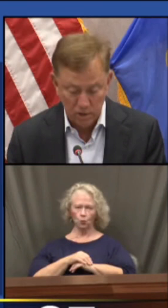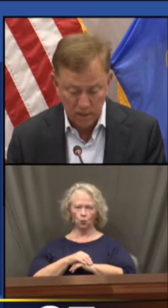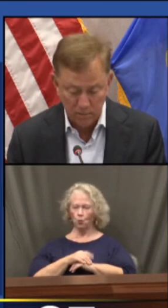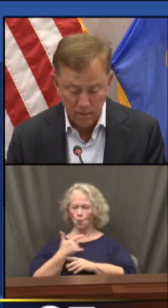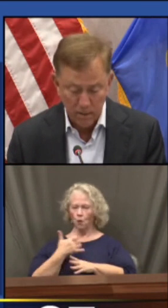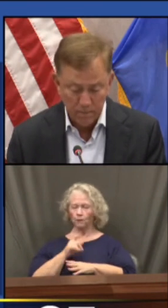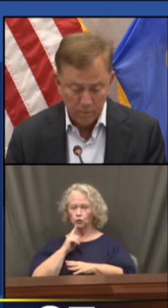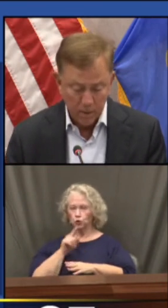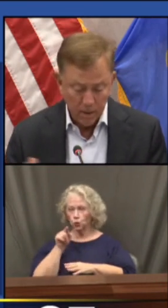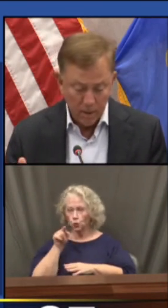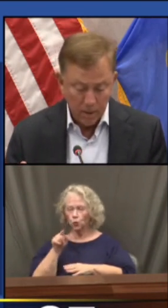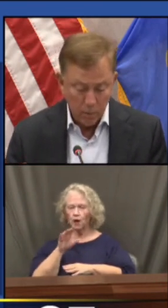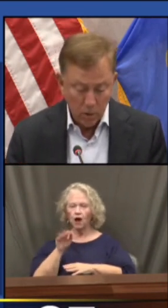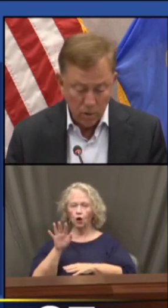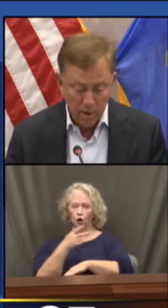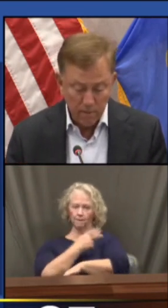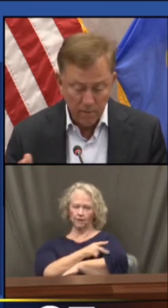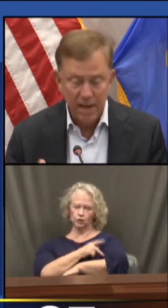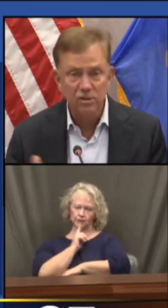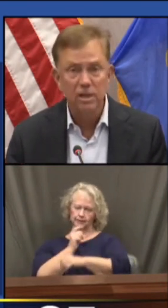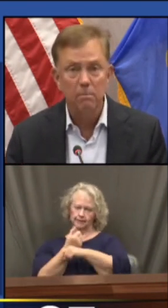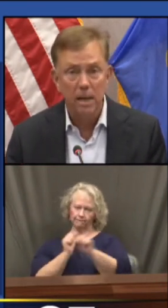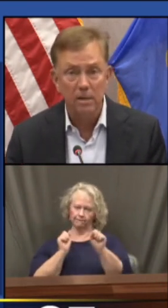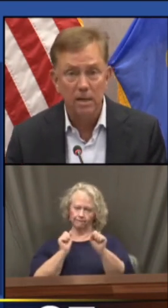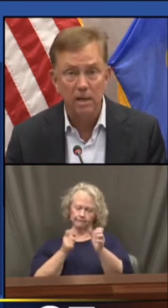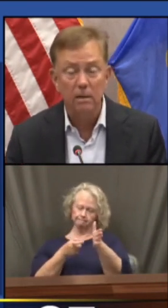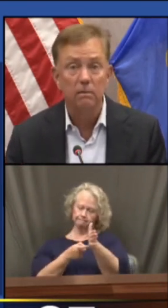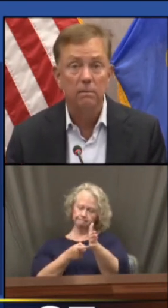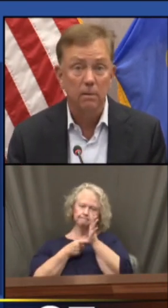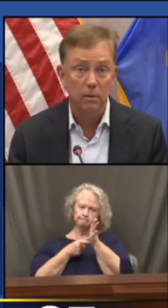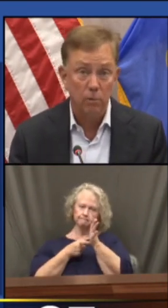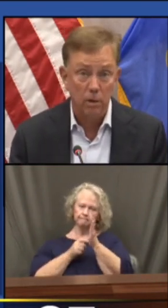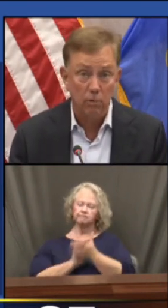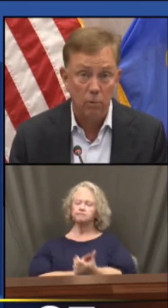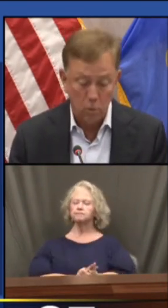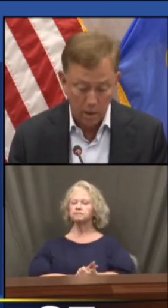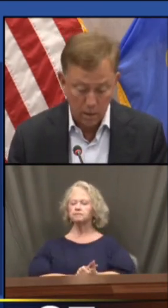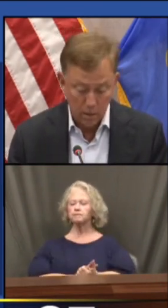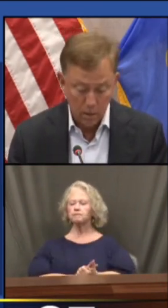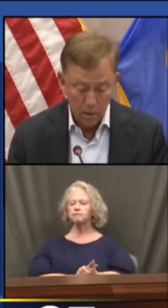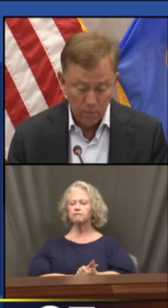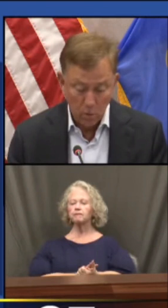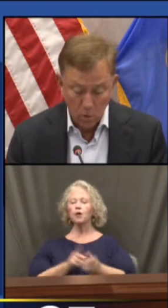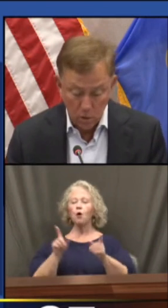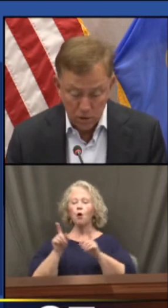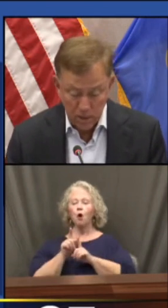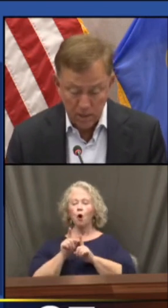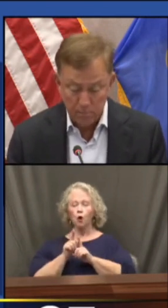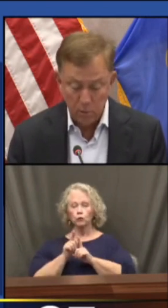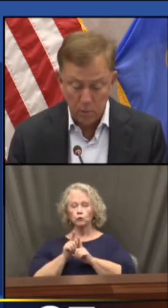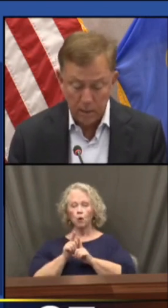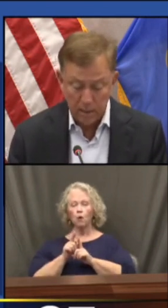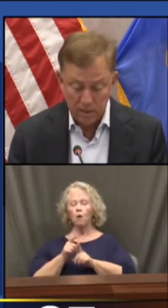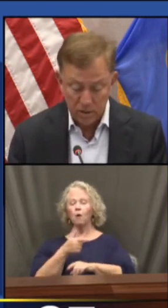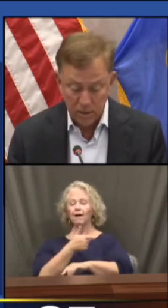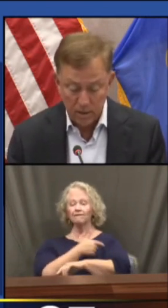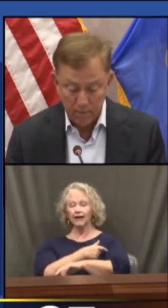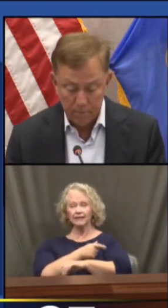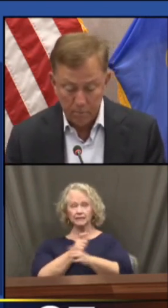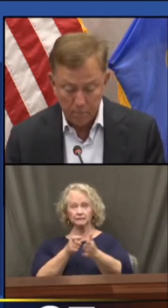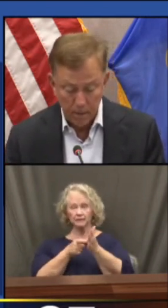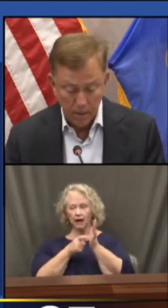care of safe. We also have a vaccine mandate that we're going to require for all state